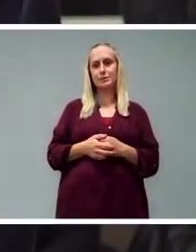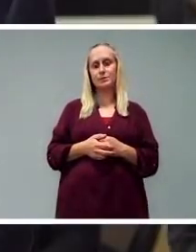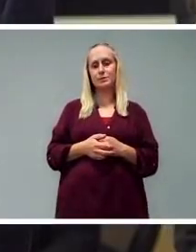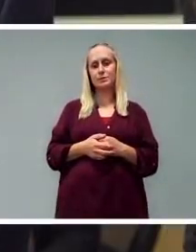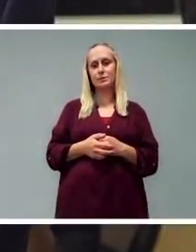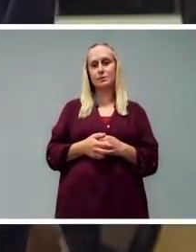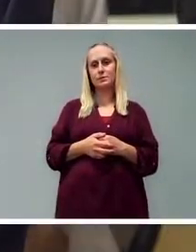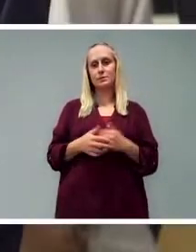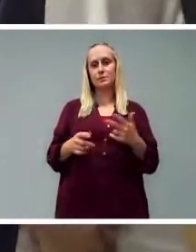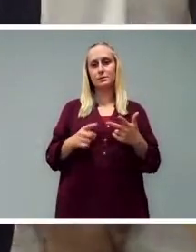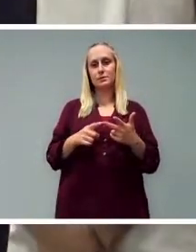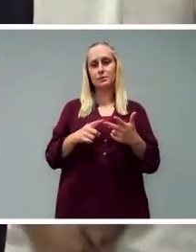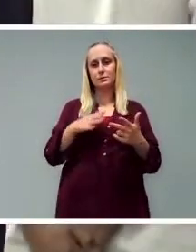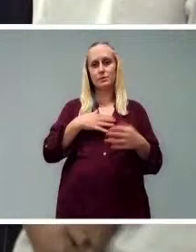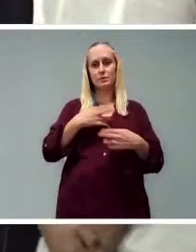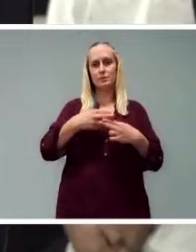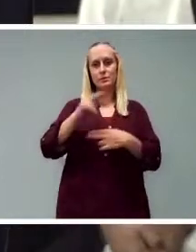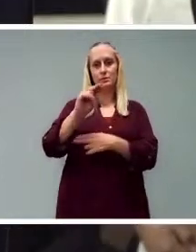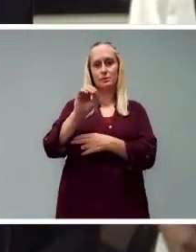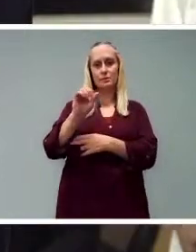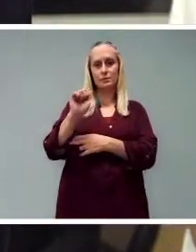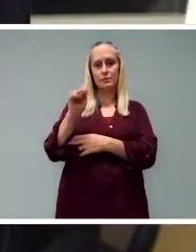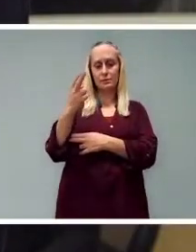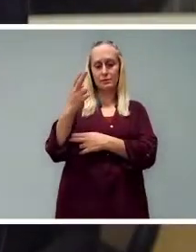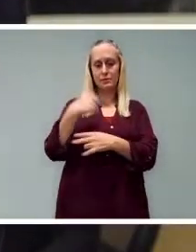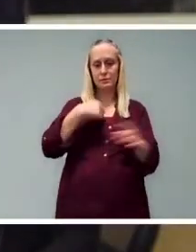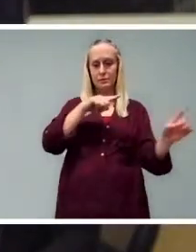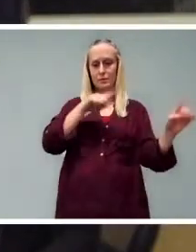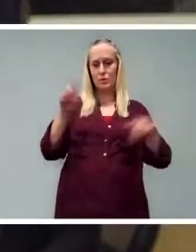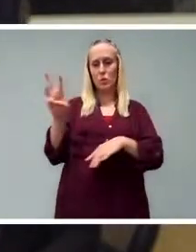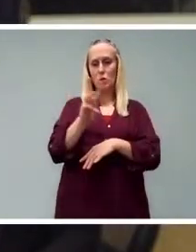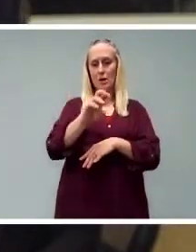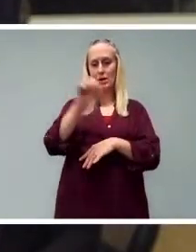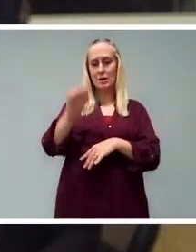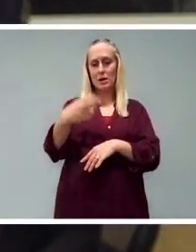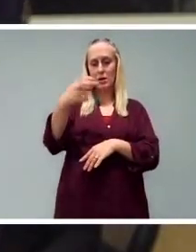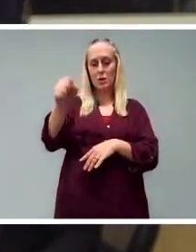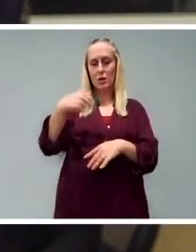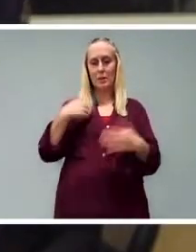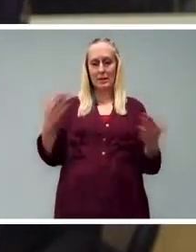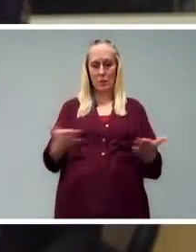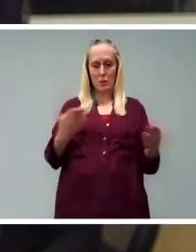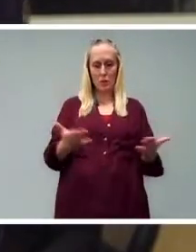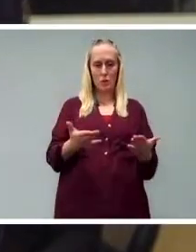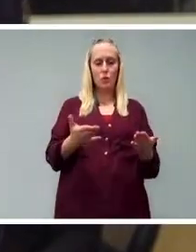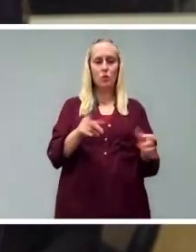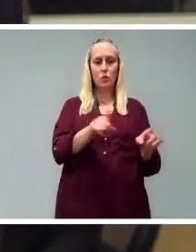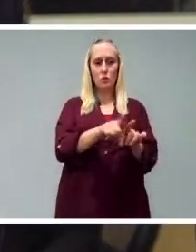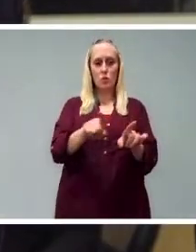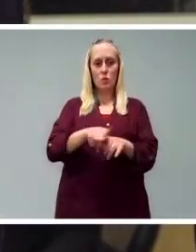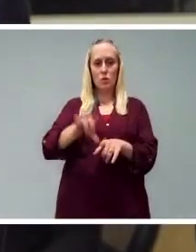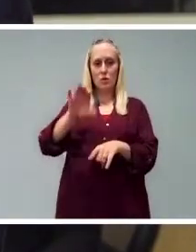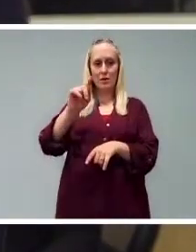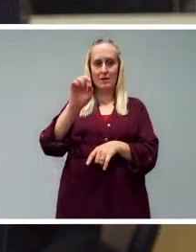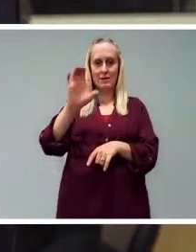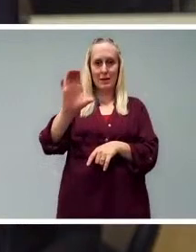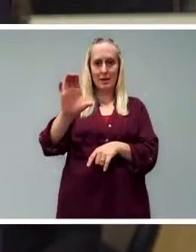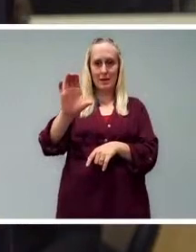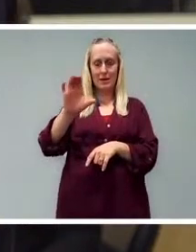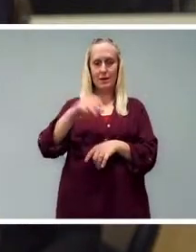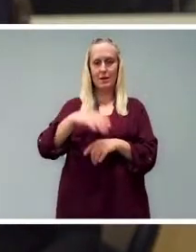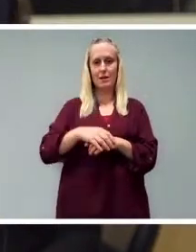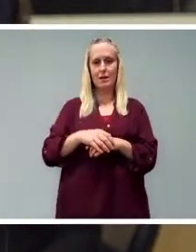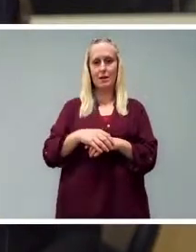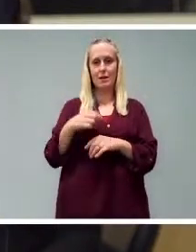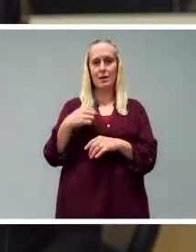Hi, my name is Noah. I go to West Salem High School. I'm also here at CTEC for my second year of manufacturing. I'm also taking a